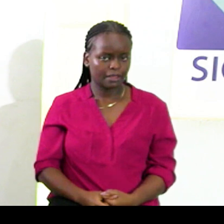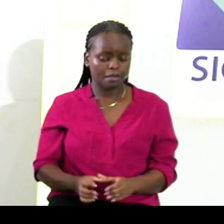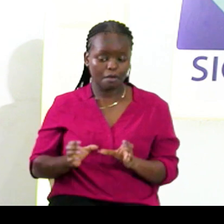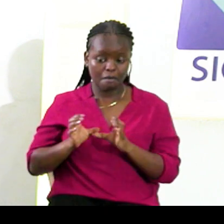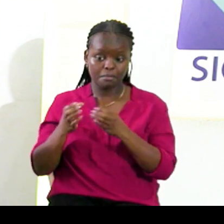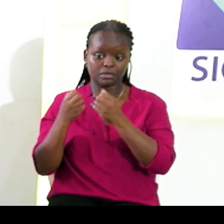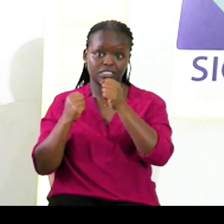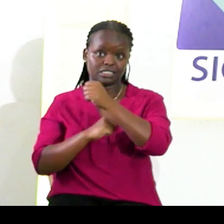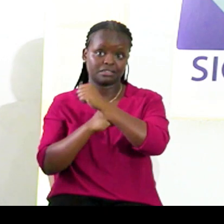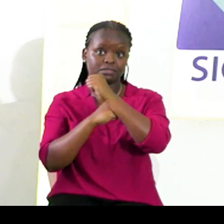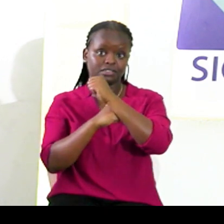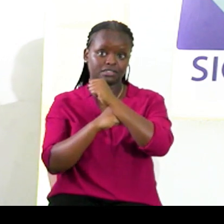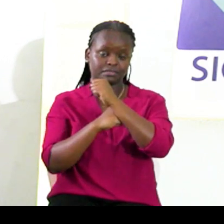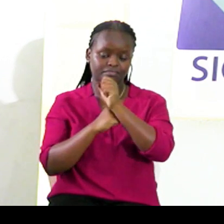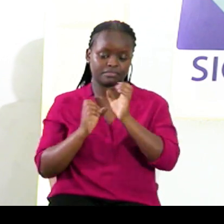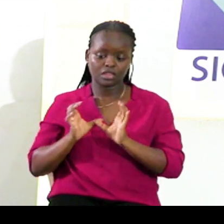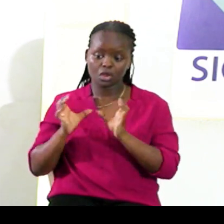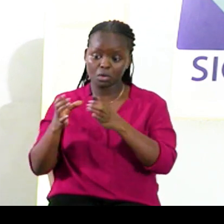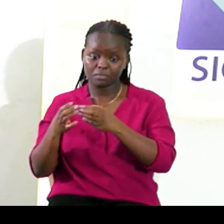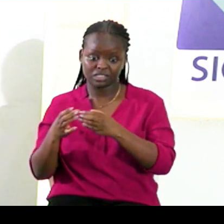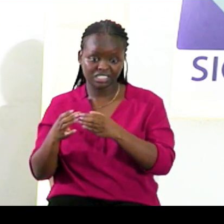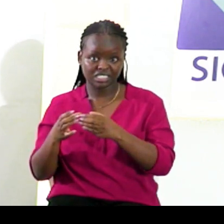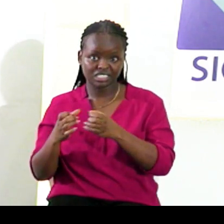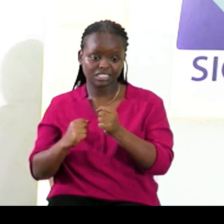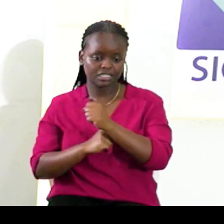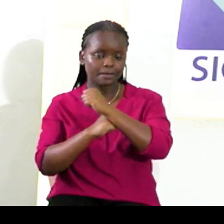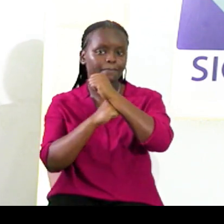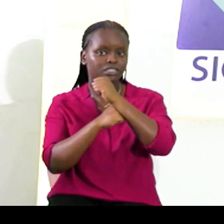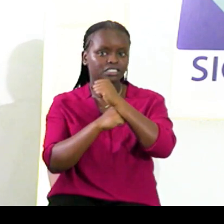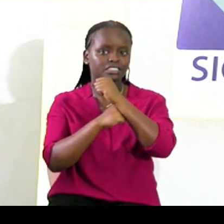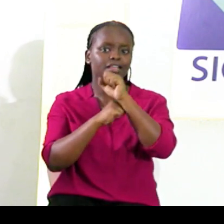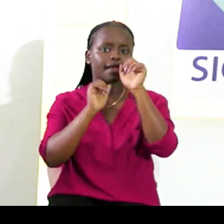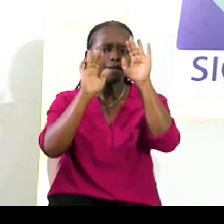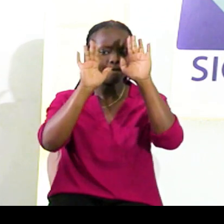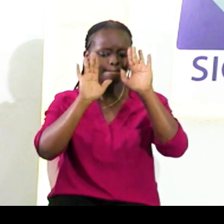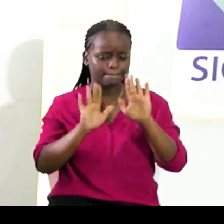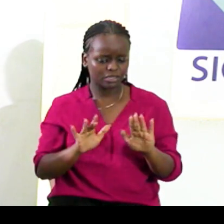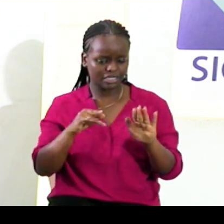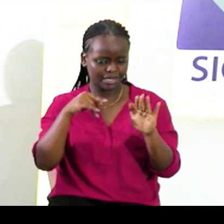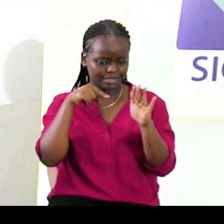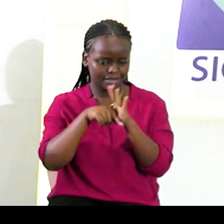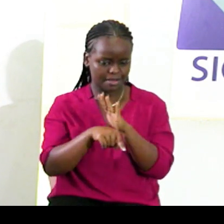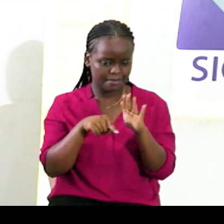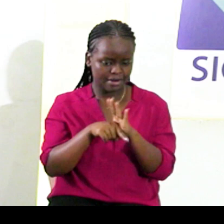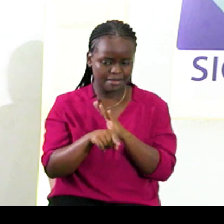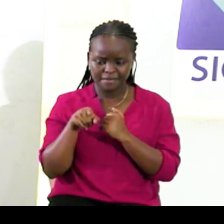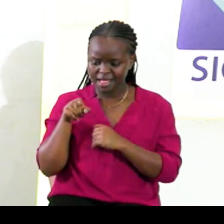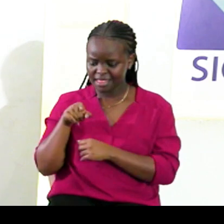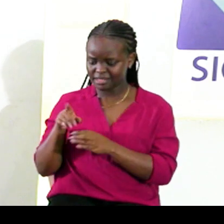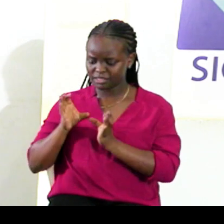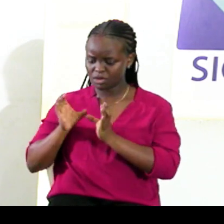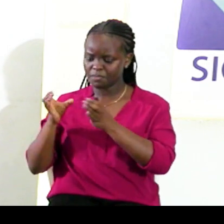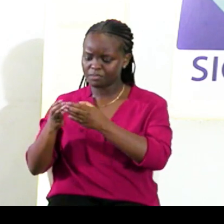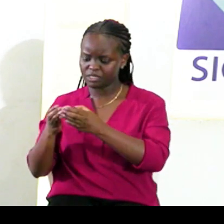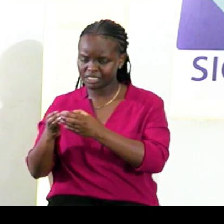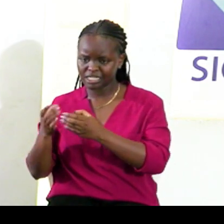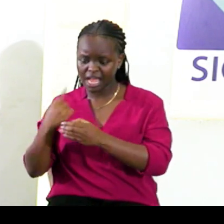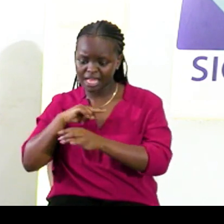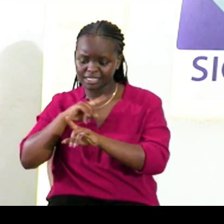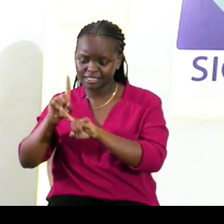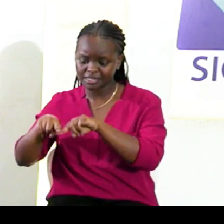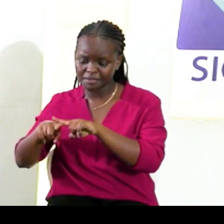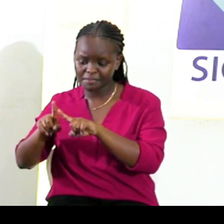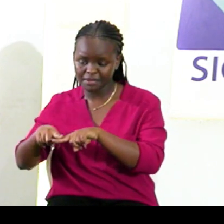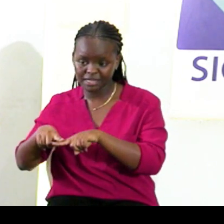Community support. Community support is the key. Because this community is the same people we rely on to be